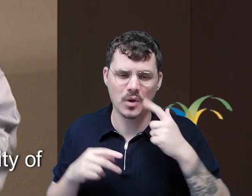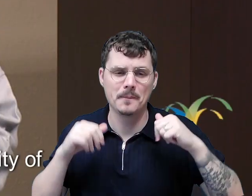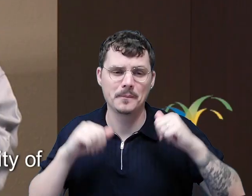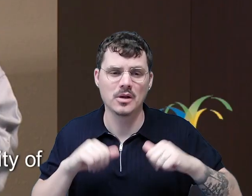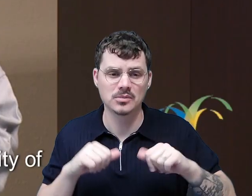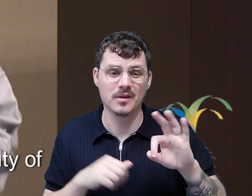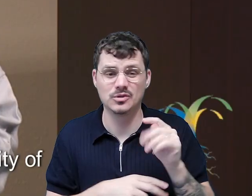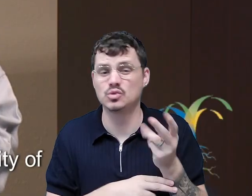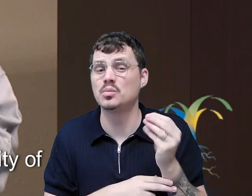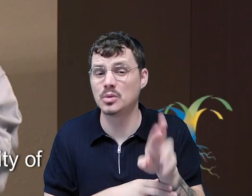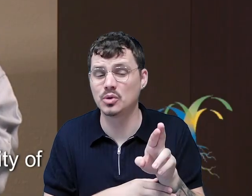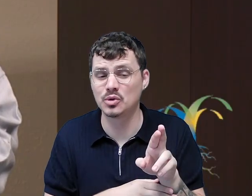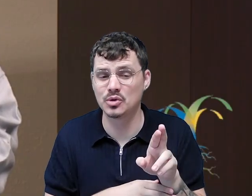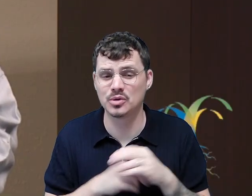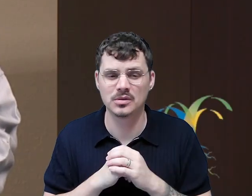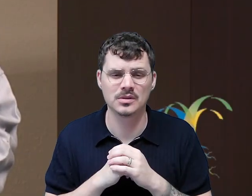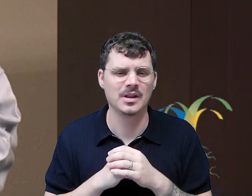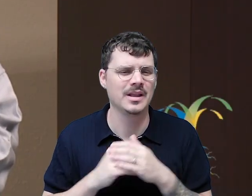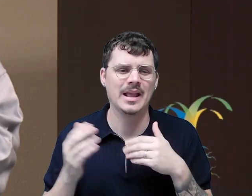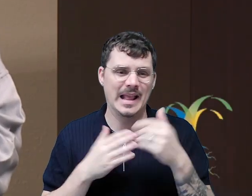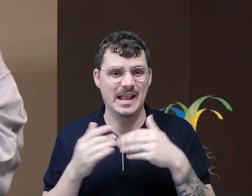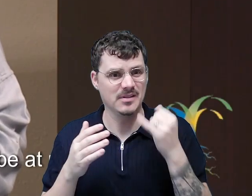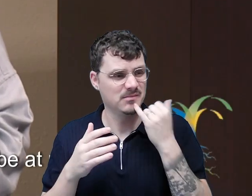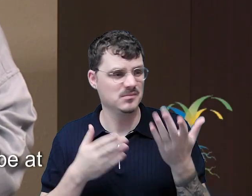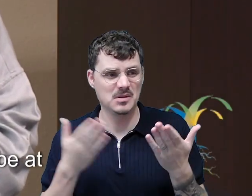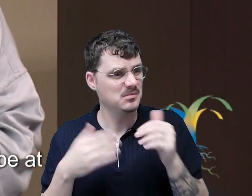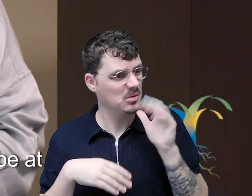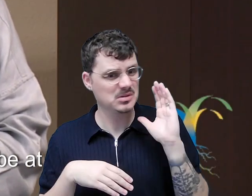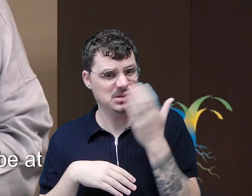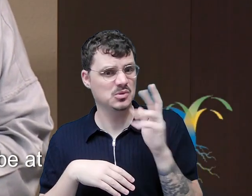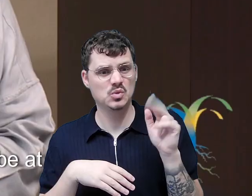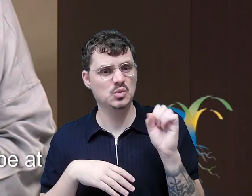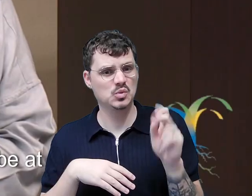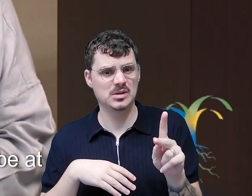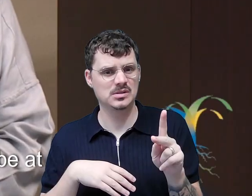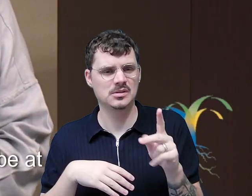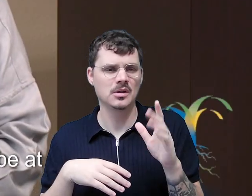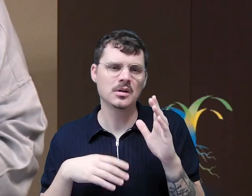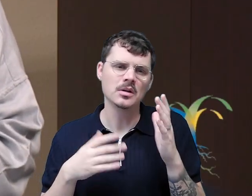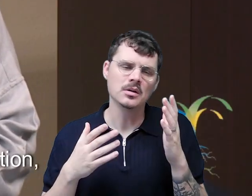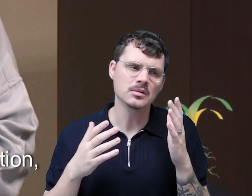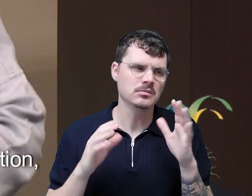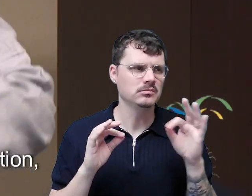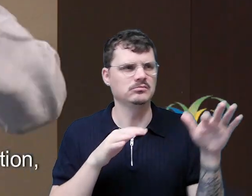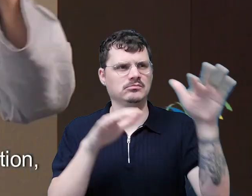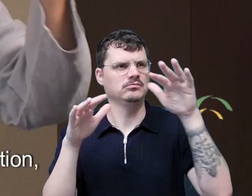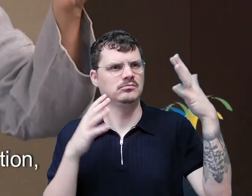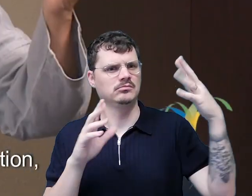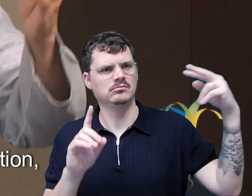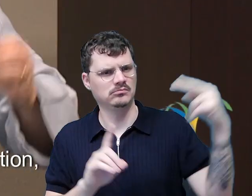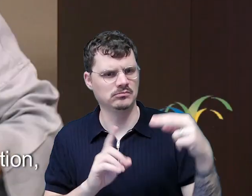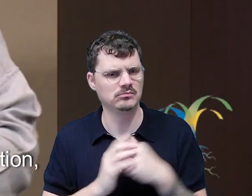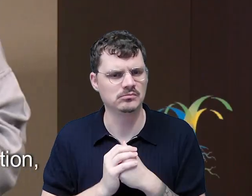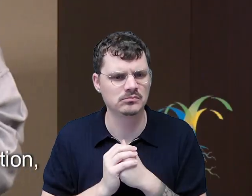get evaluated for the possibility of tumors, even if they otherwise don't seem to be at risk, according to the